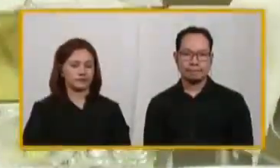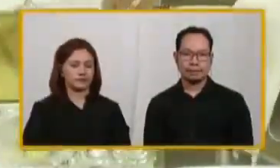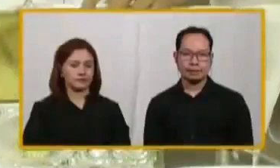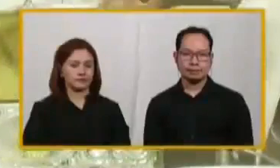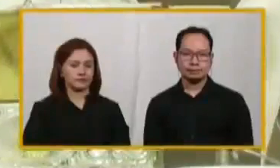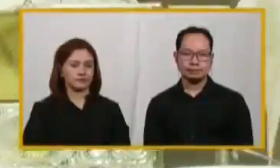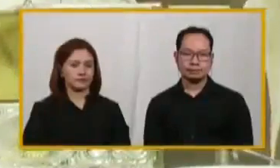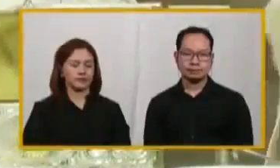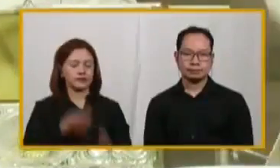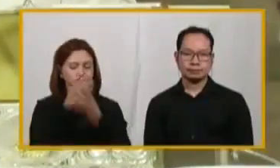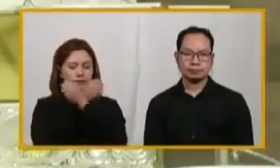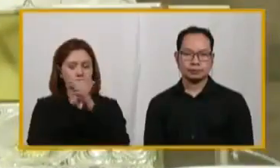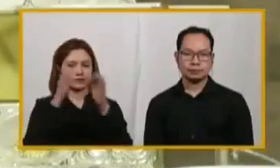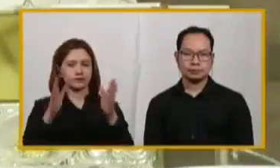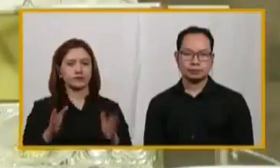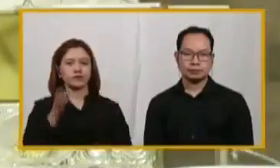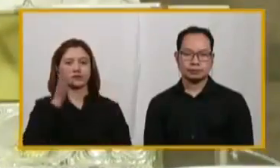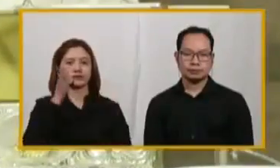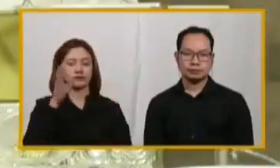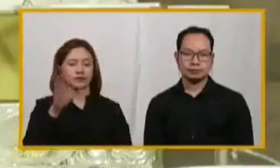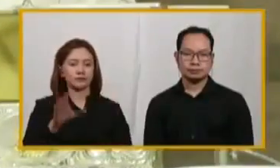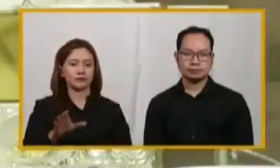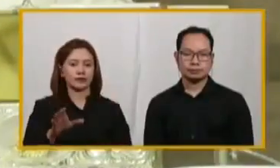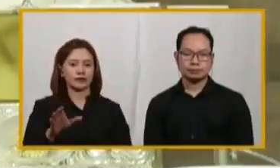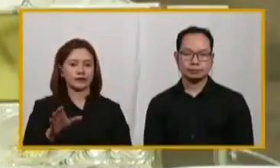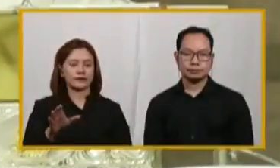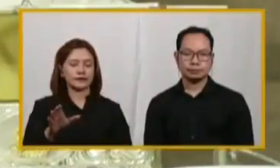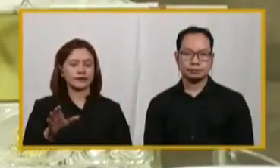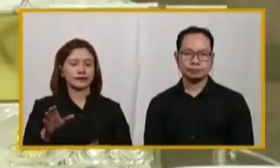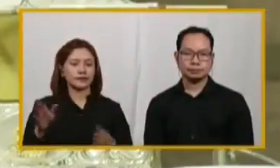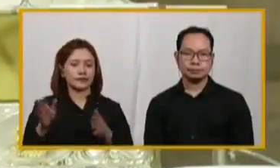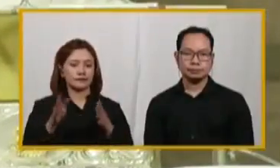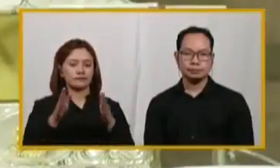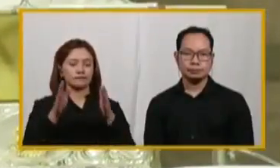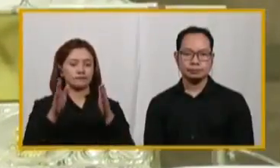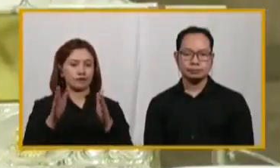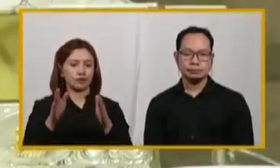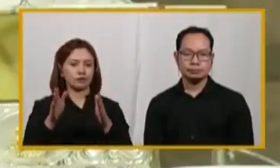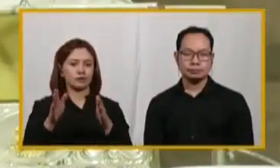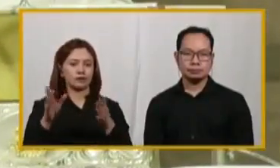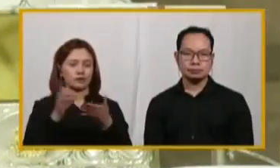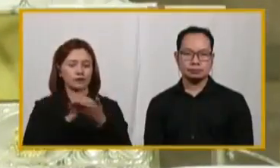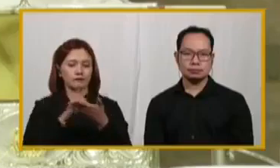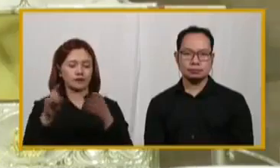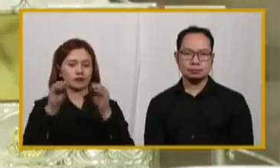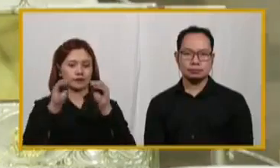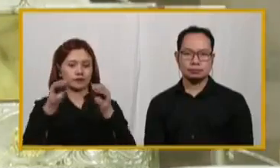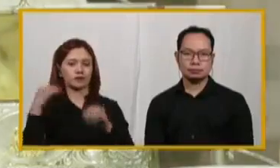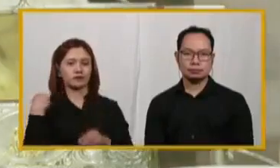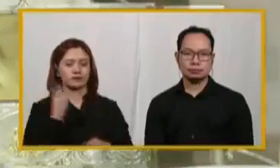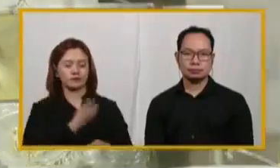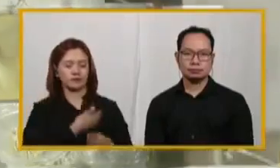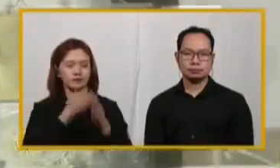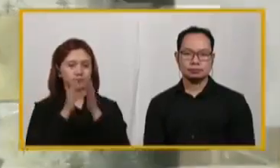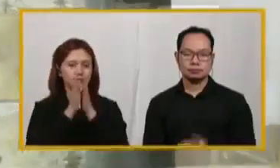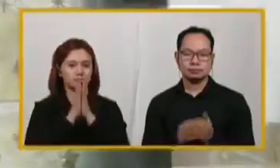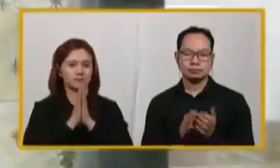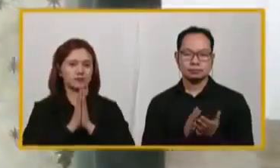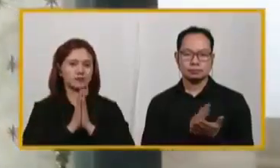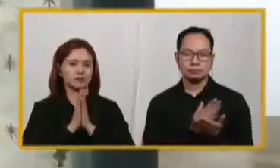At the Savior's command and formed by divine teaching, we dare to say,